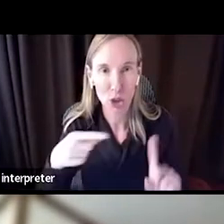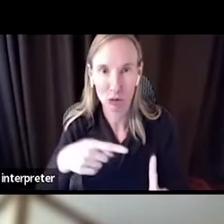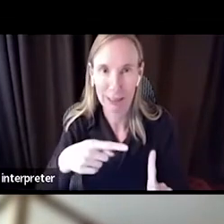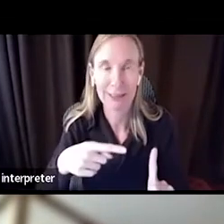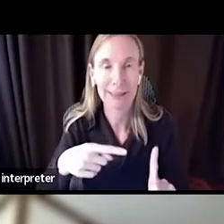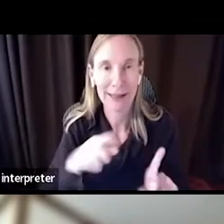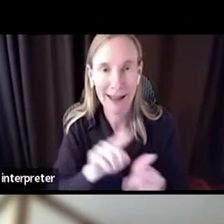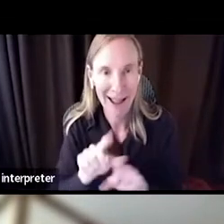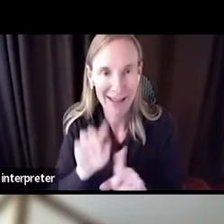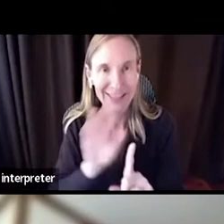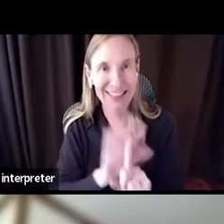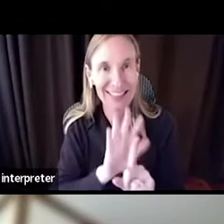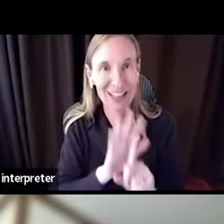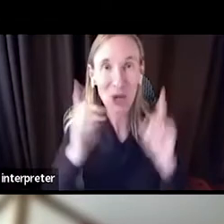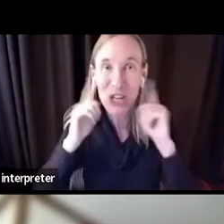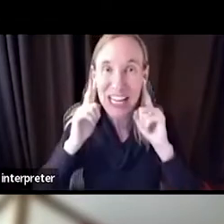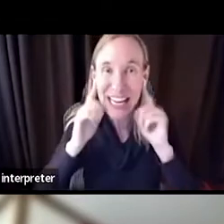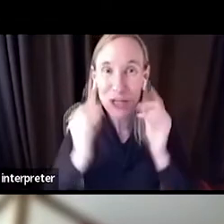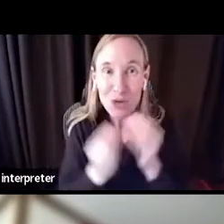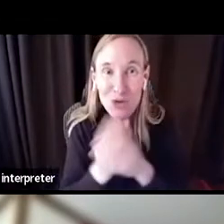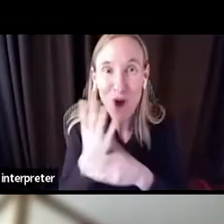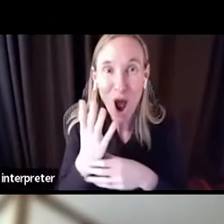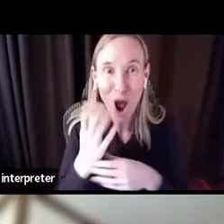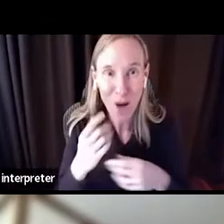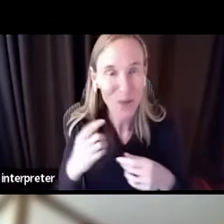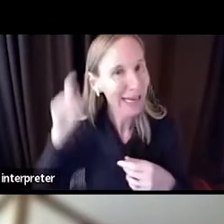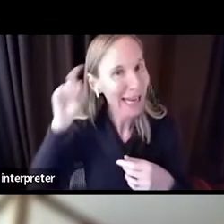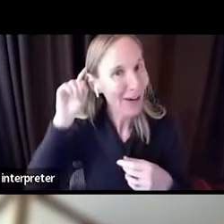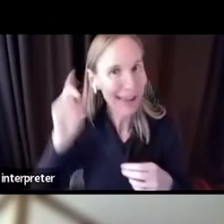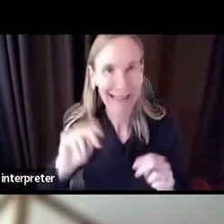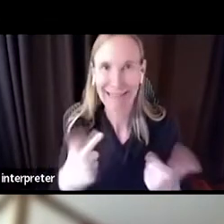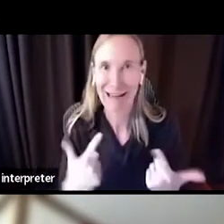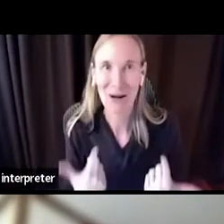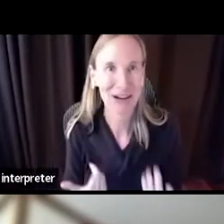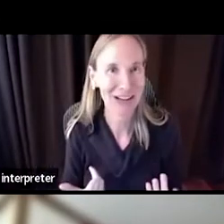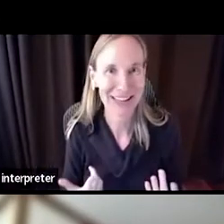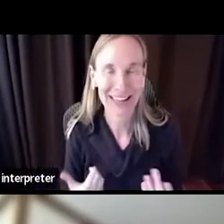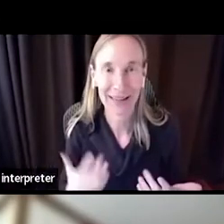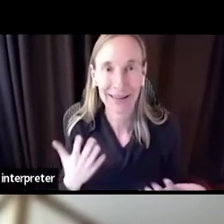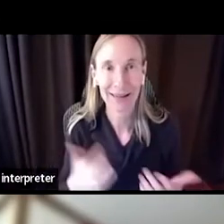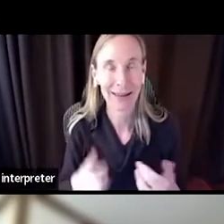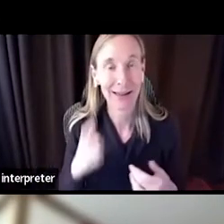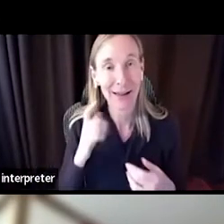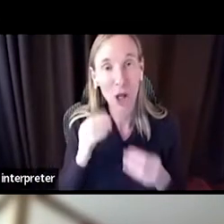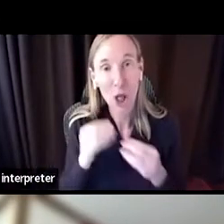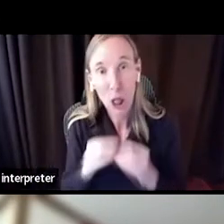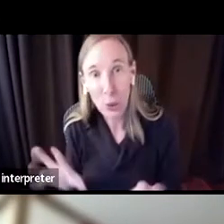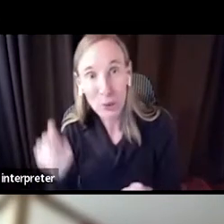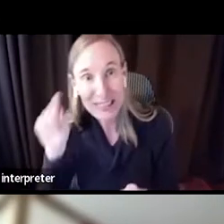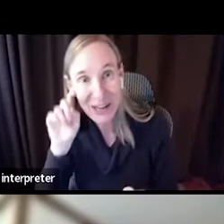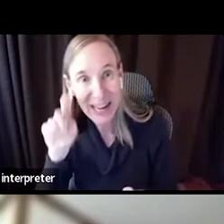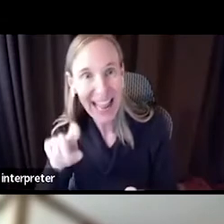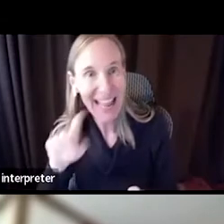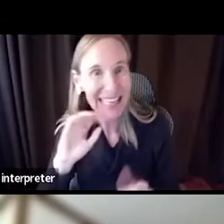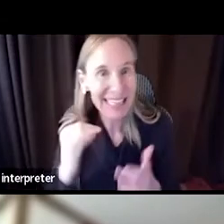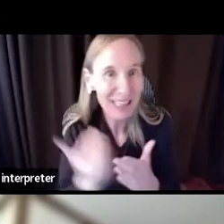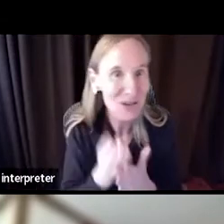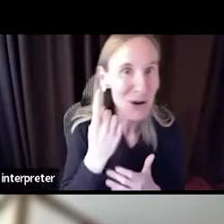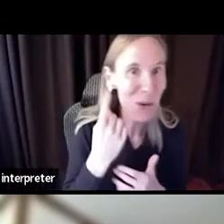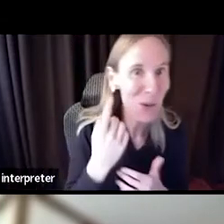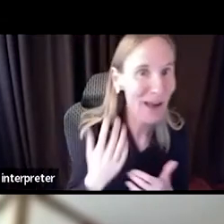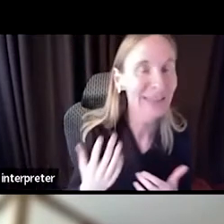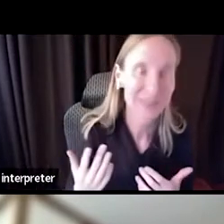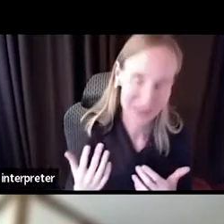as your ears grow, they might lose hearing aids or need new ones depending. So this